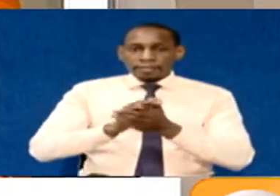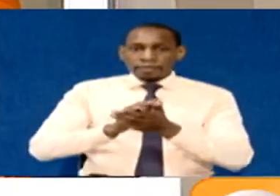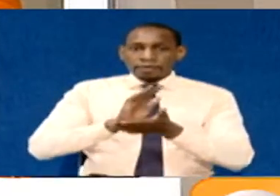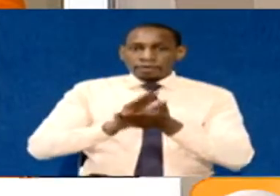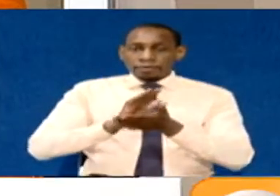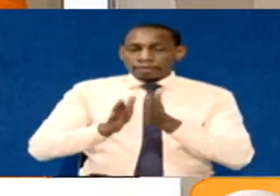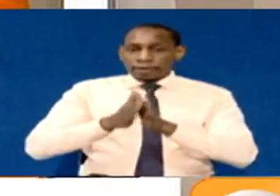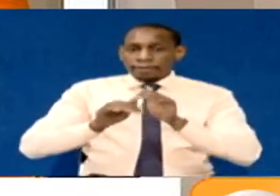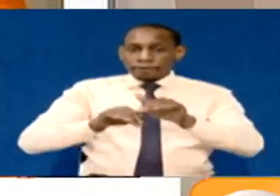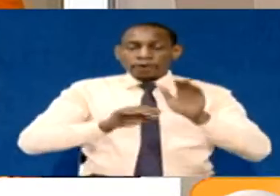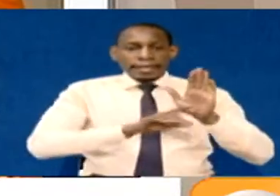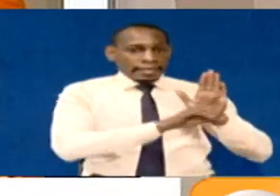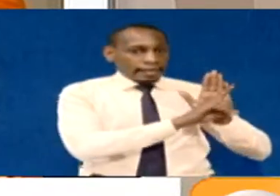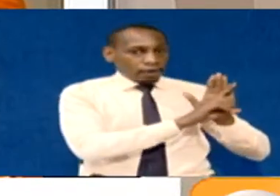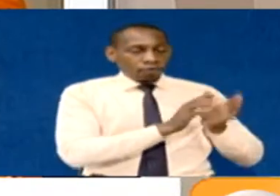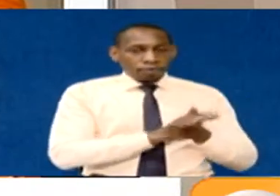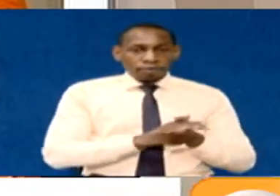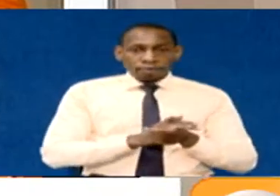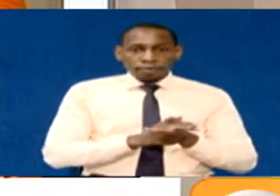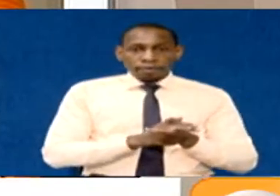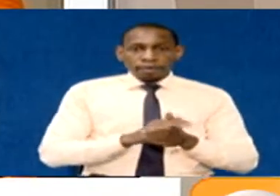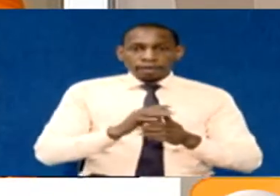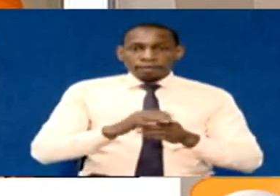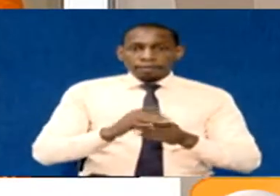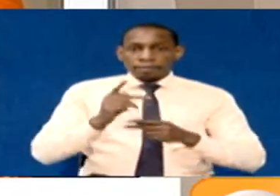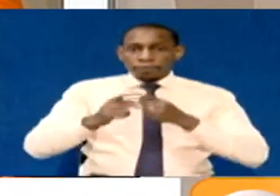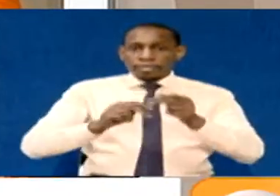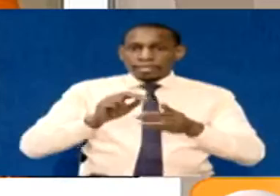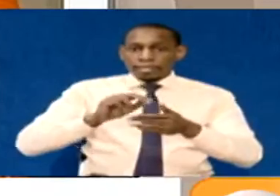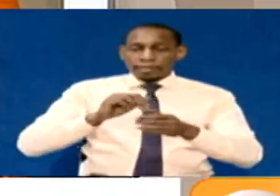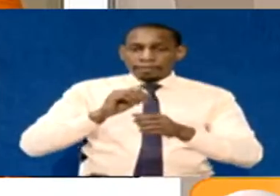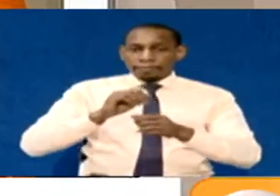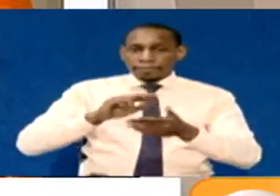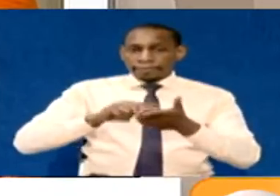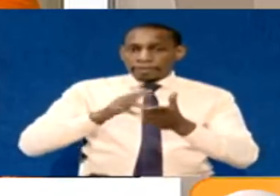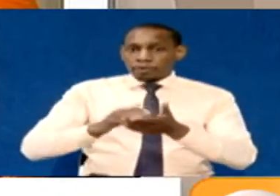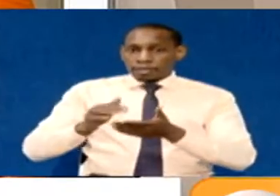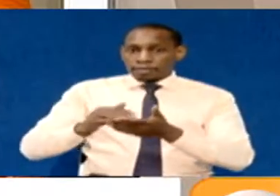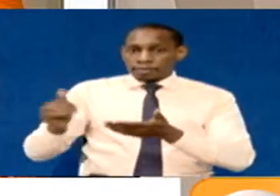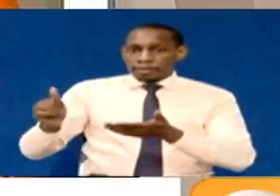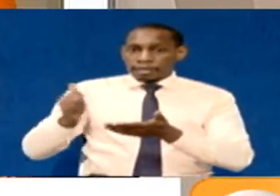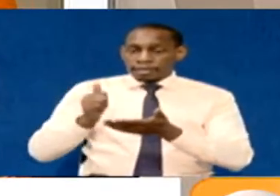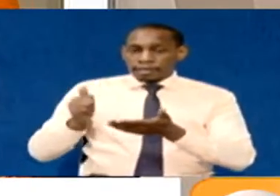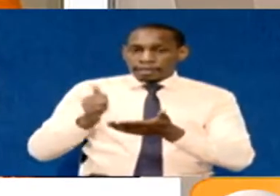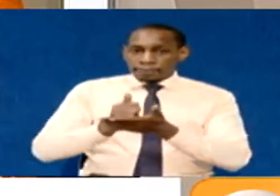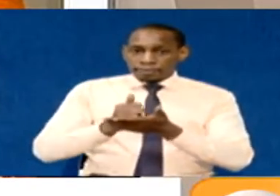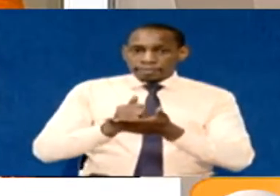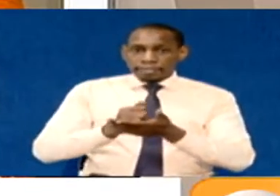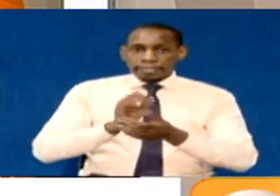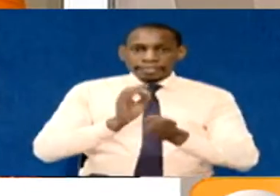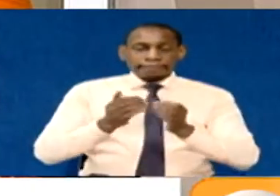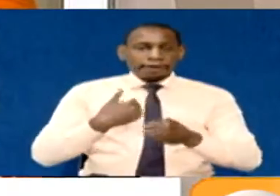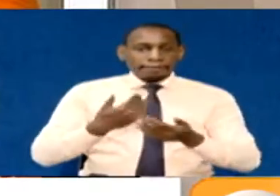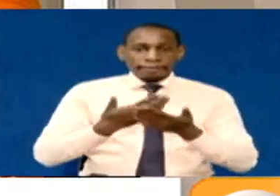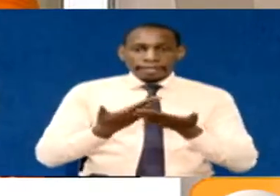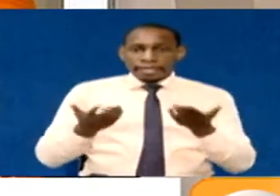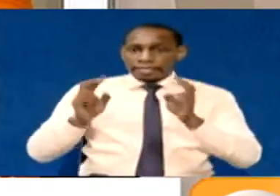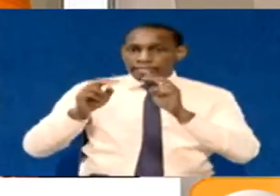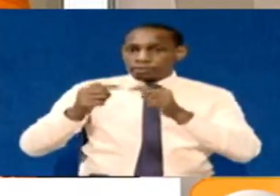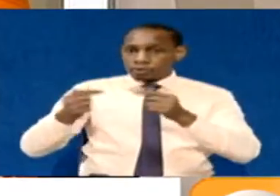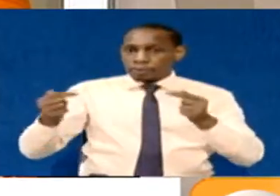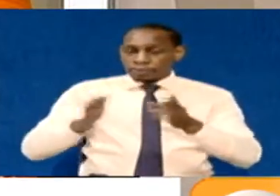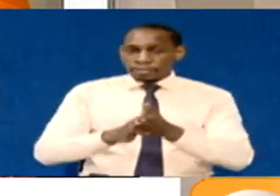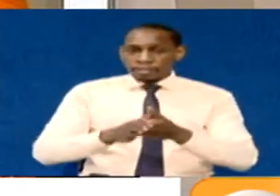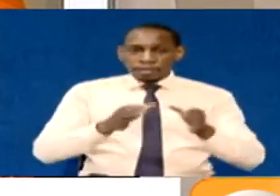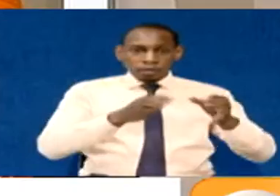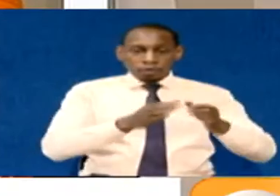process. And for him, due process means appoint them and then now go through a tribunal. If there are any issues about them, let a